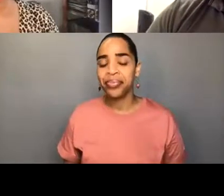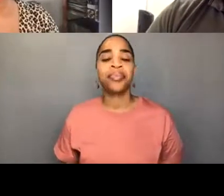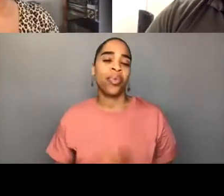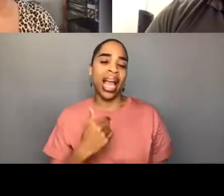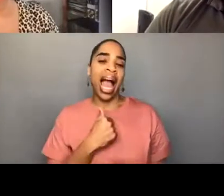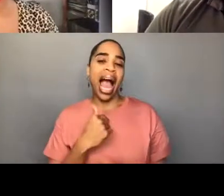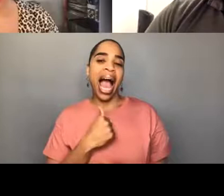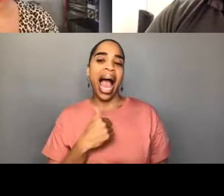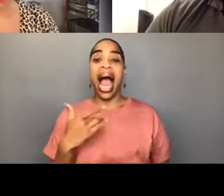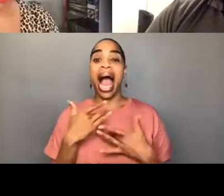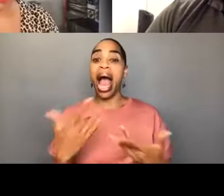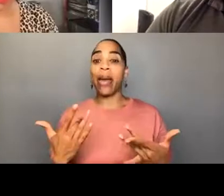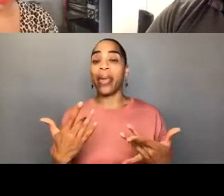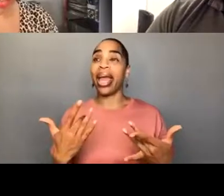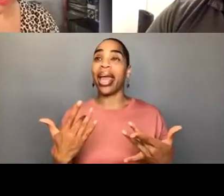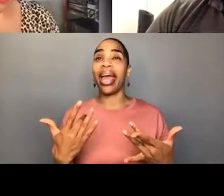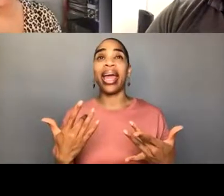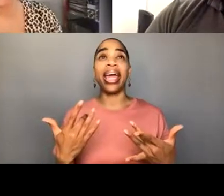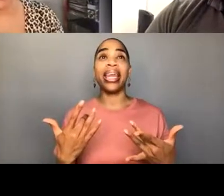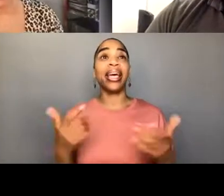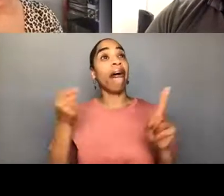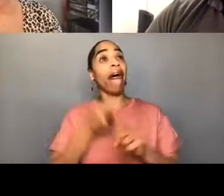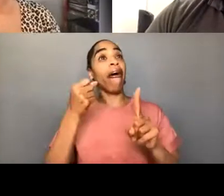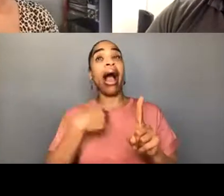journalists who just happens to be Black.